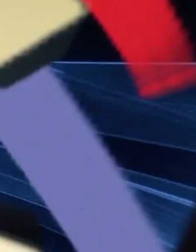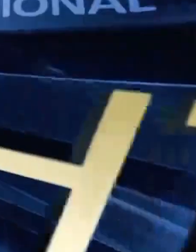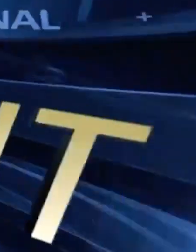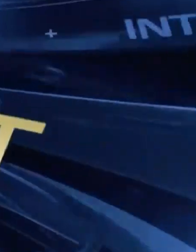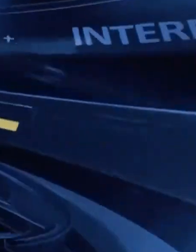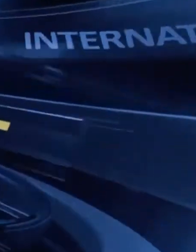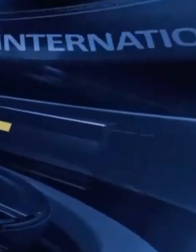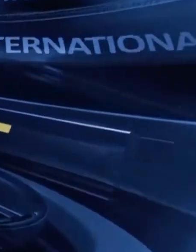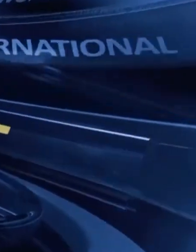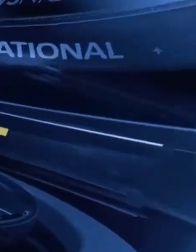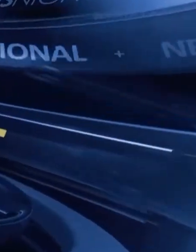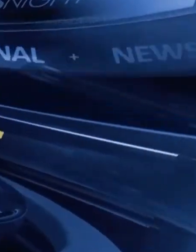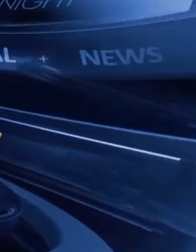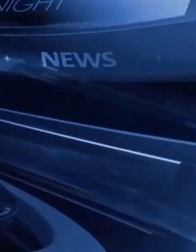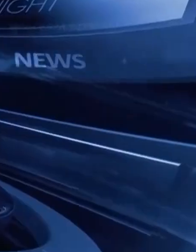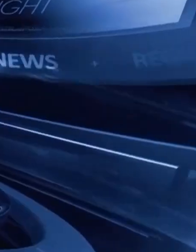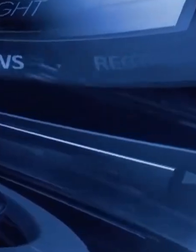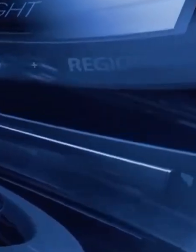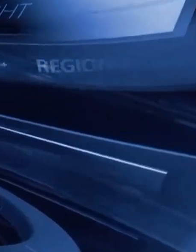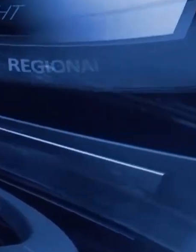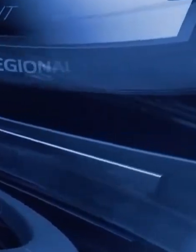constituency.